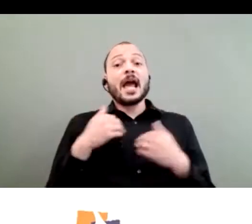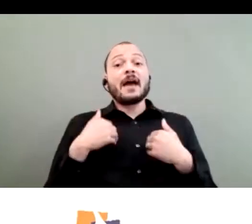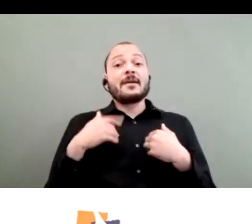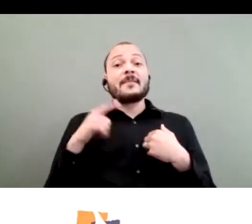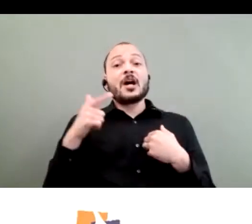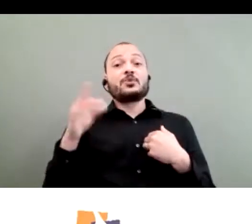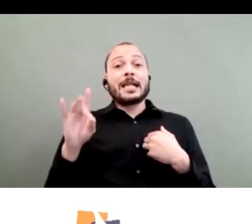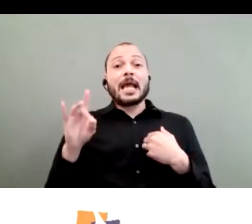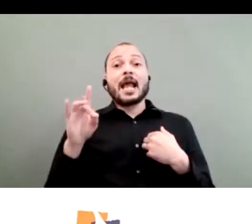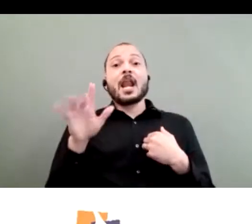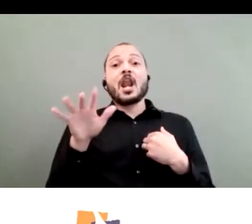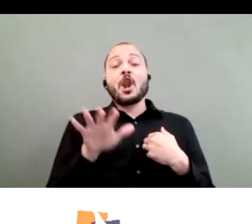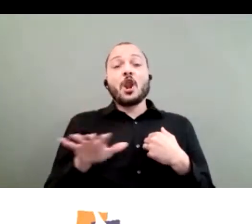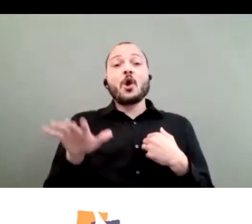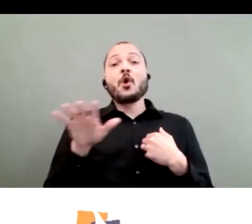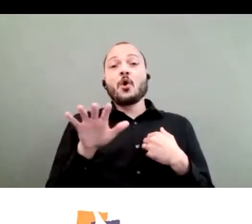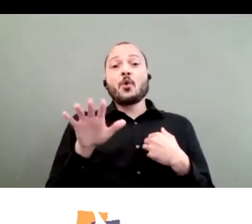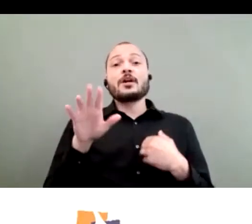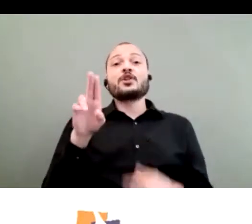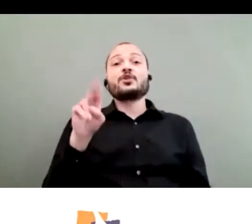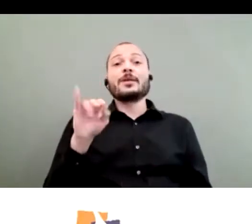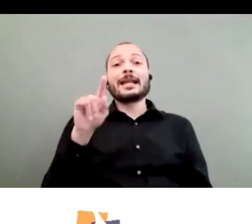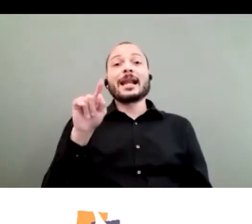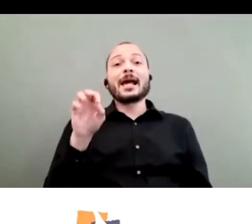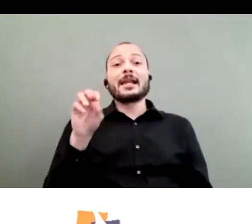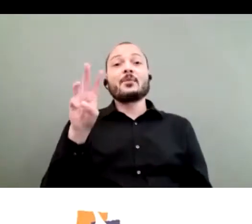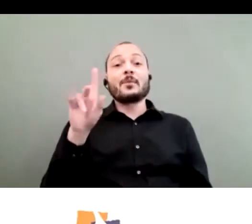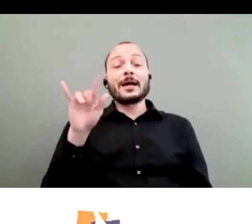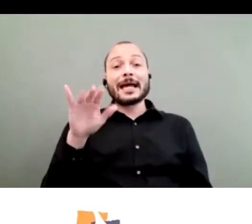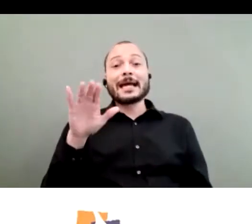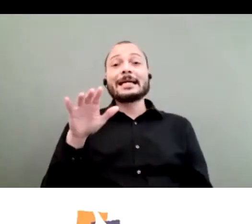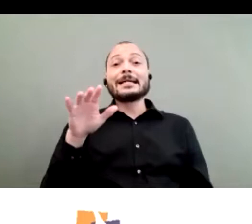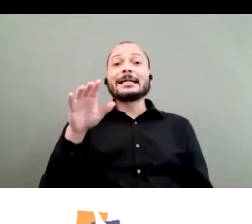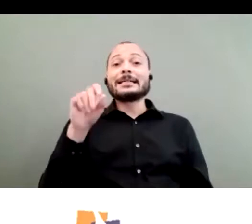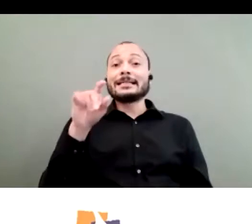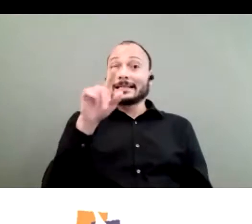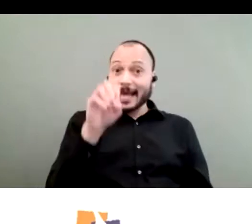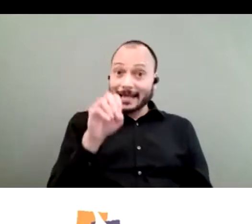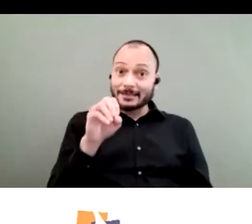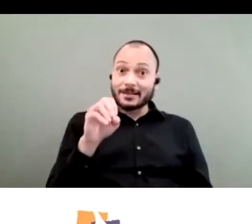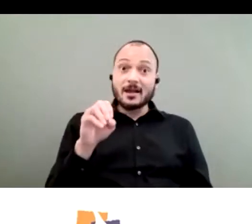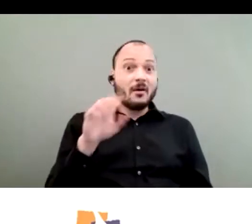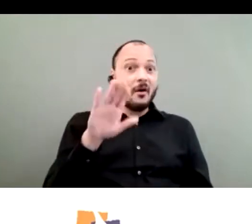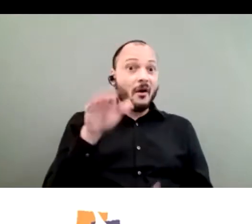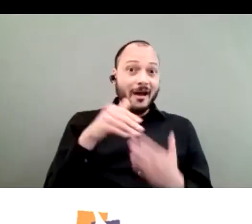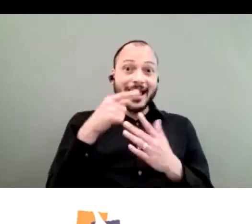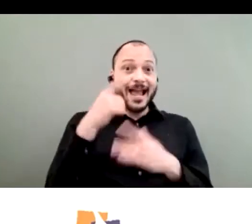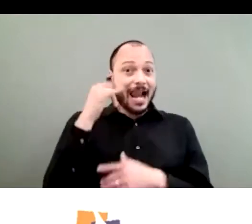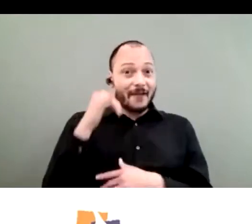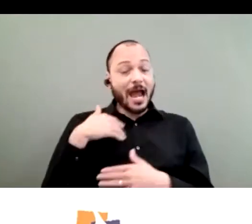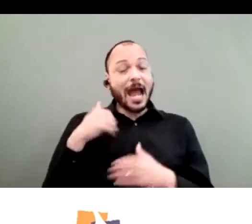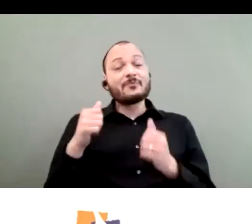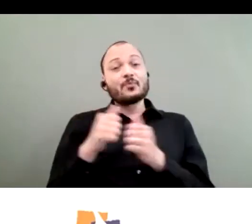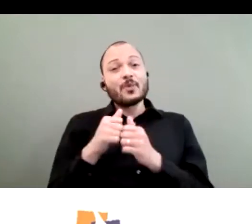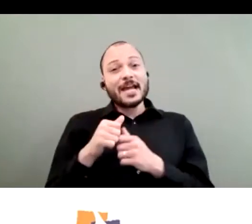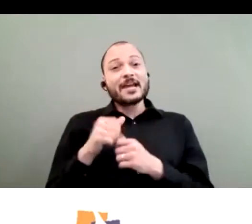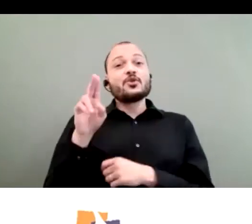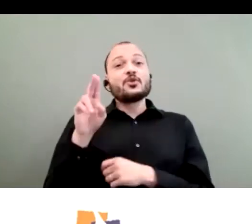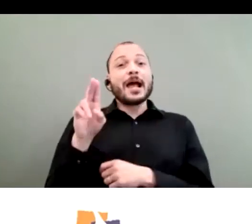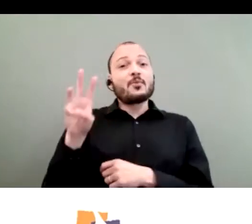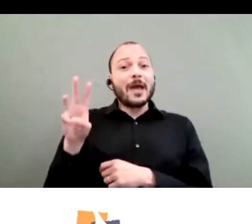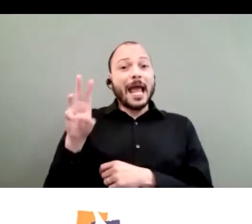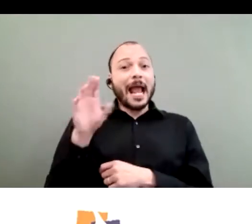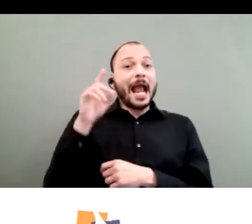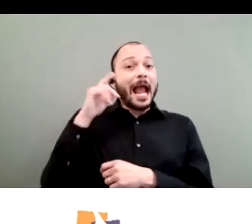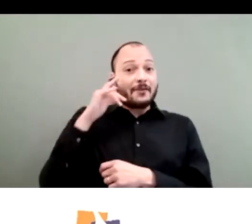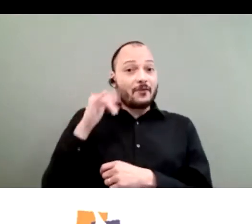local United Way sites up and down California. I'm with the United Ways of California, so we're the state chapter, but there